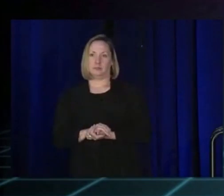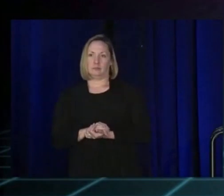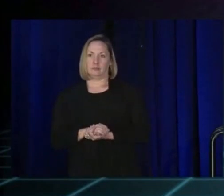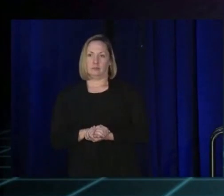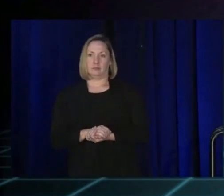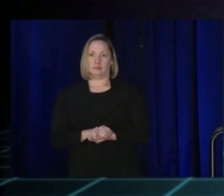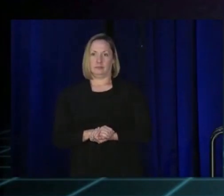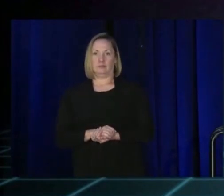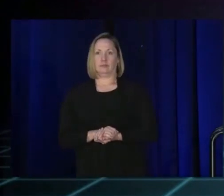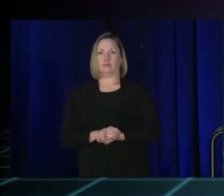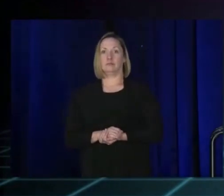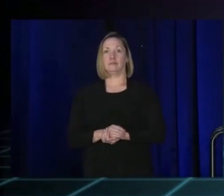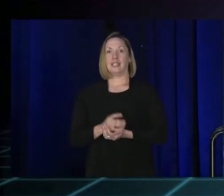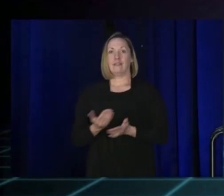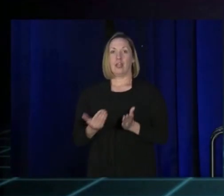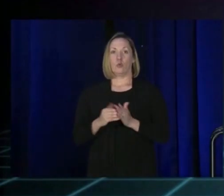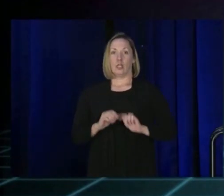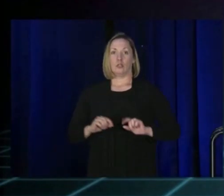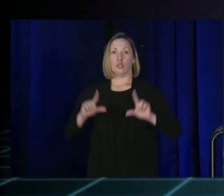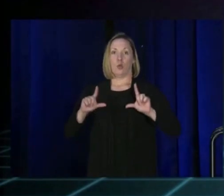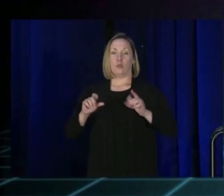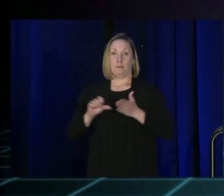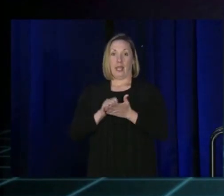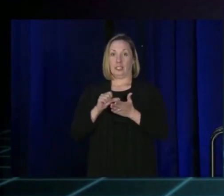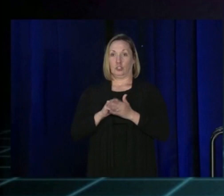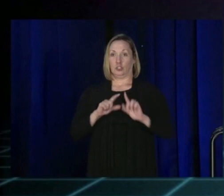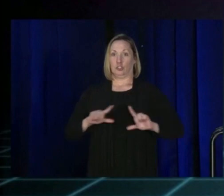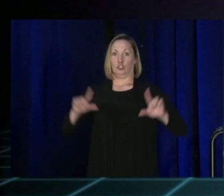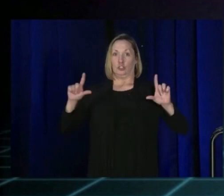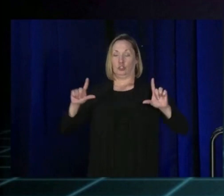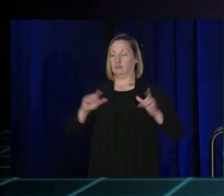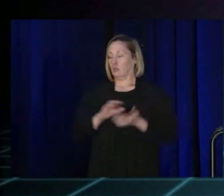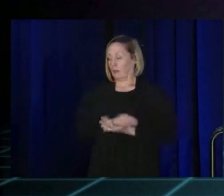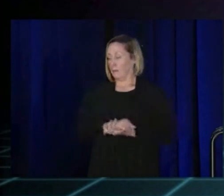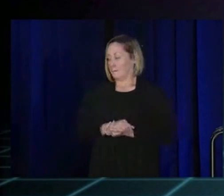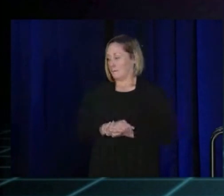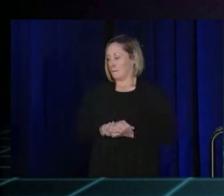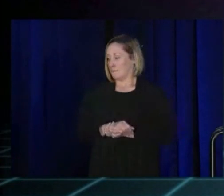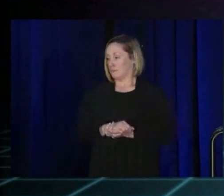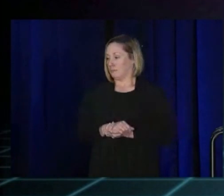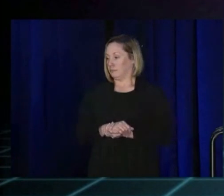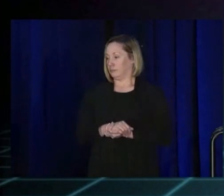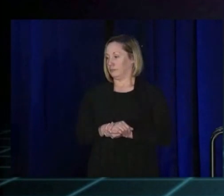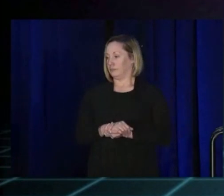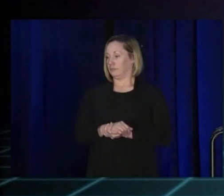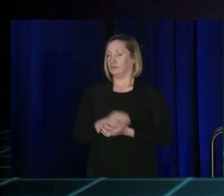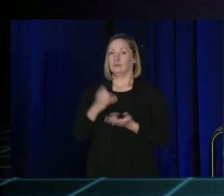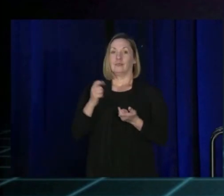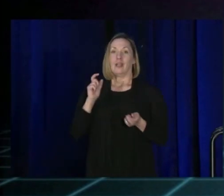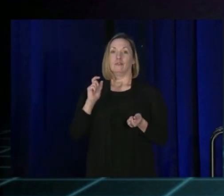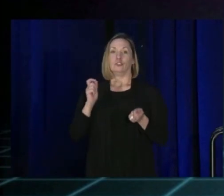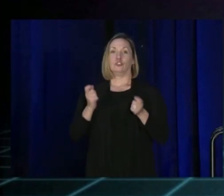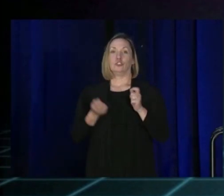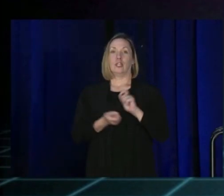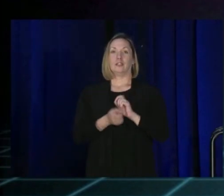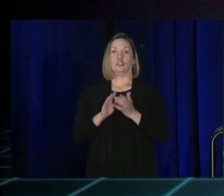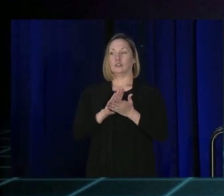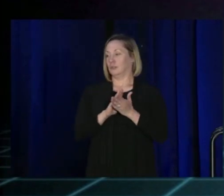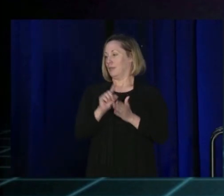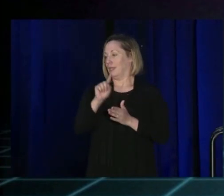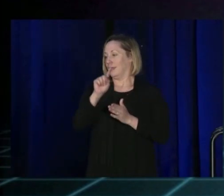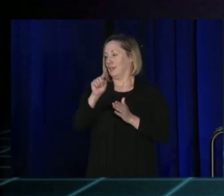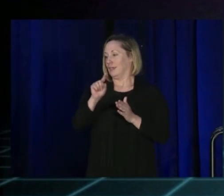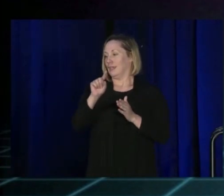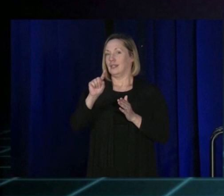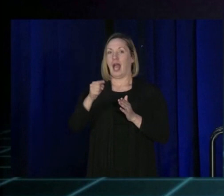And if I reload the page here, okay, I've now changed it to be commas. So I have to